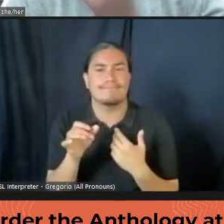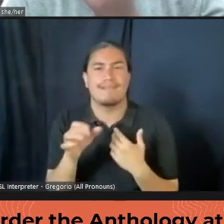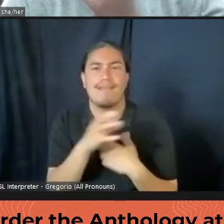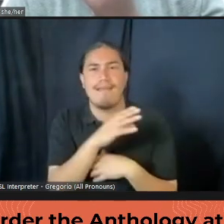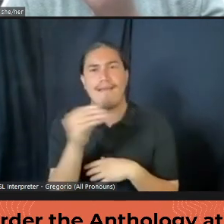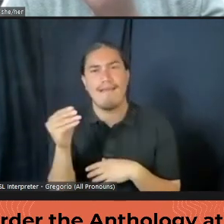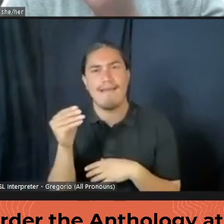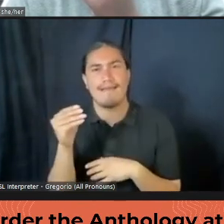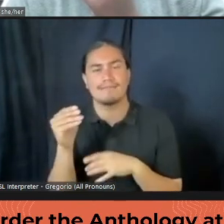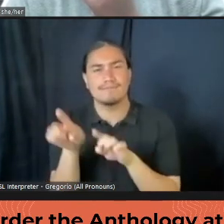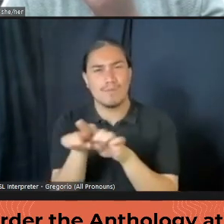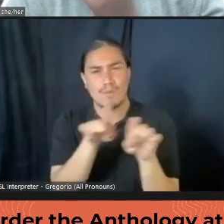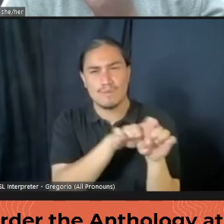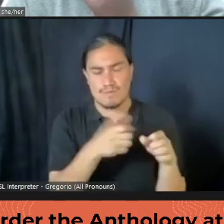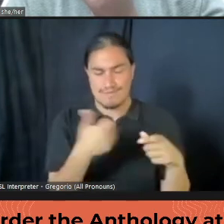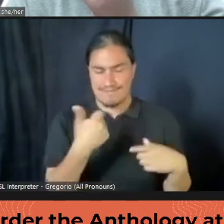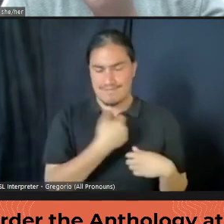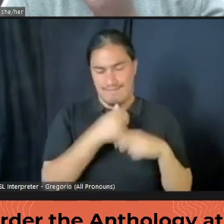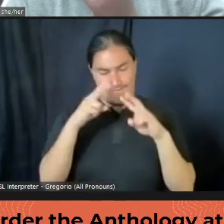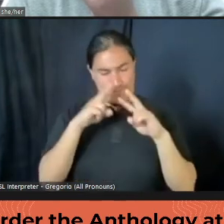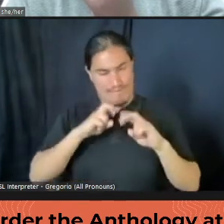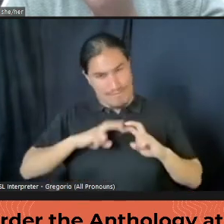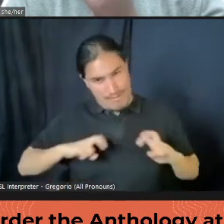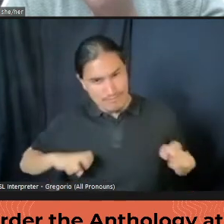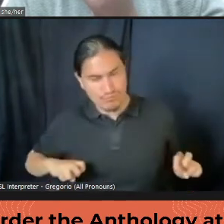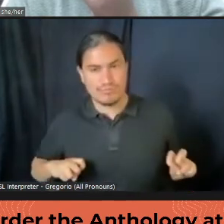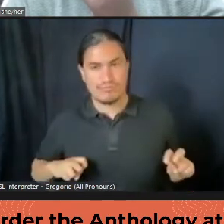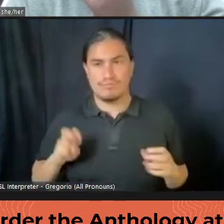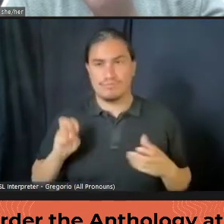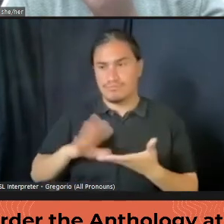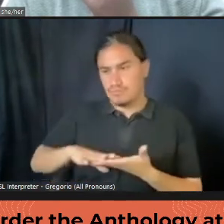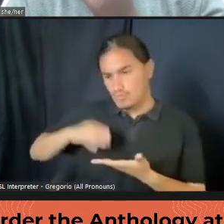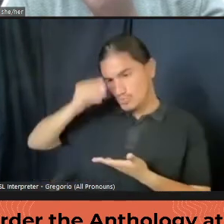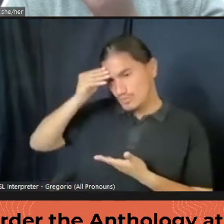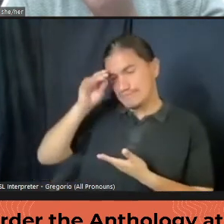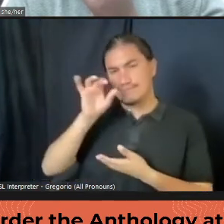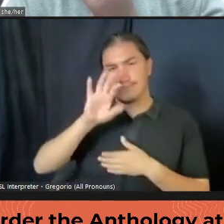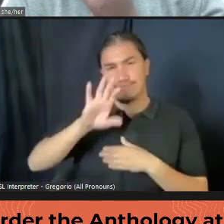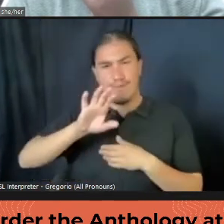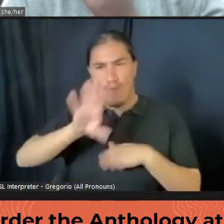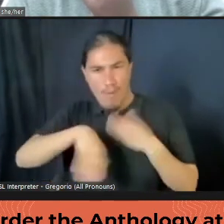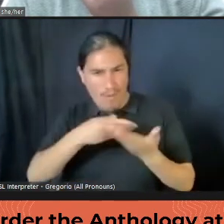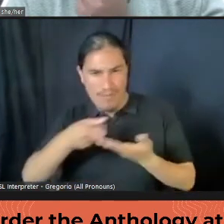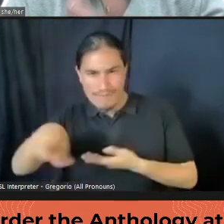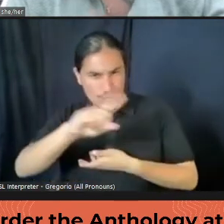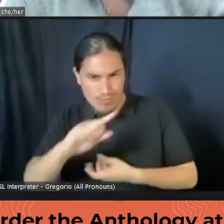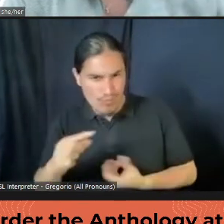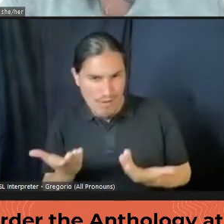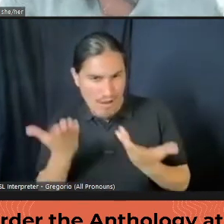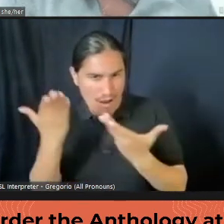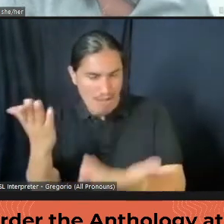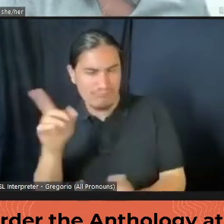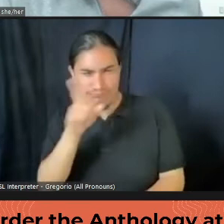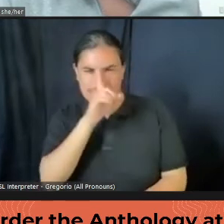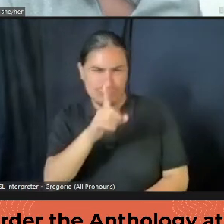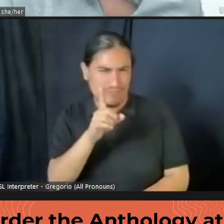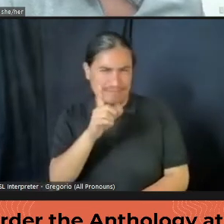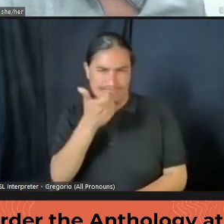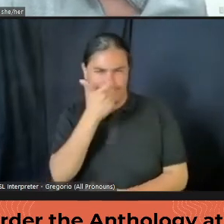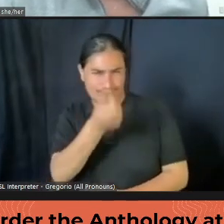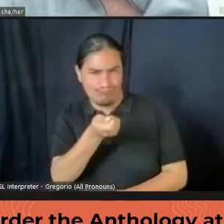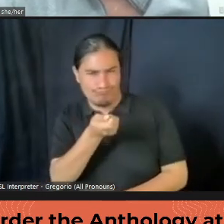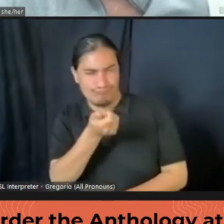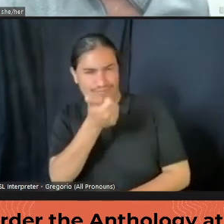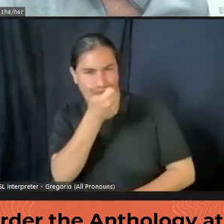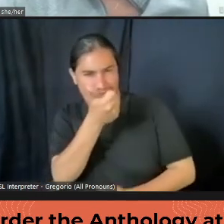and sort of the self-reflection and learning that you all offered. I mean, I think it's very telling that